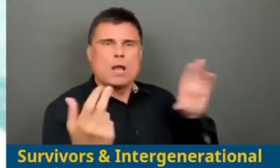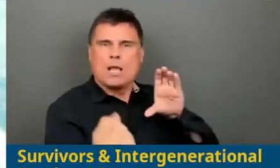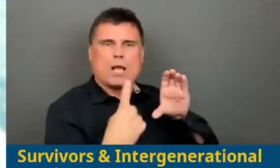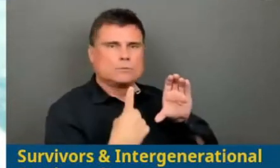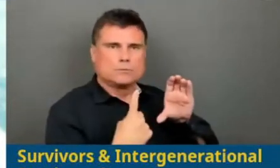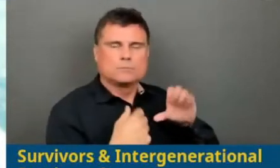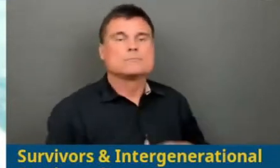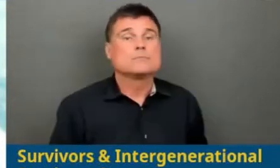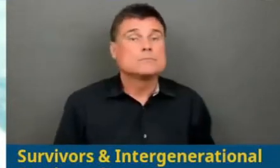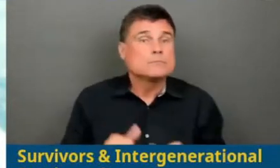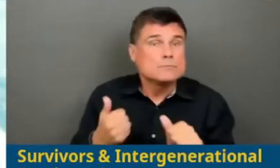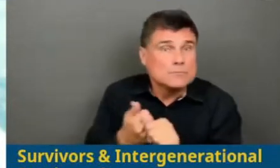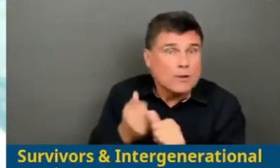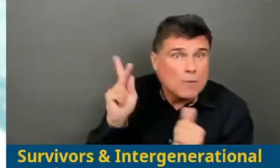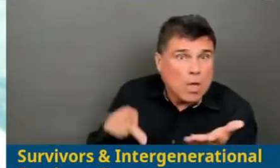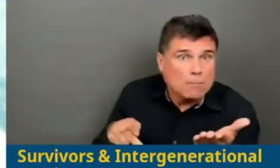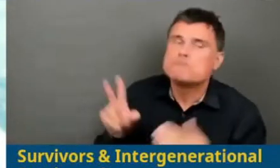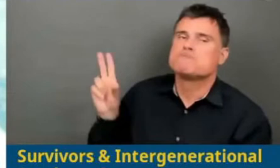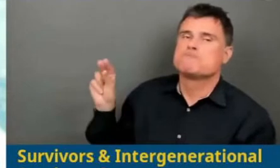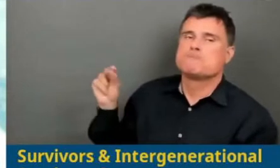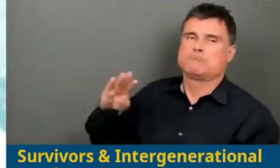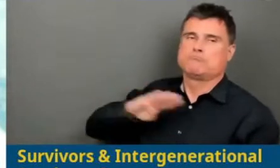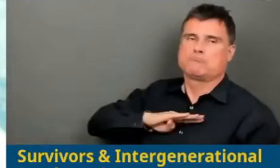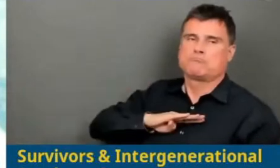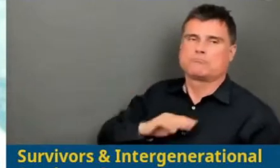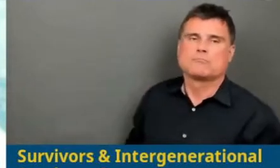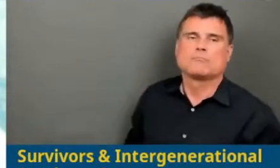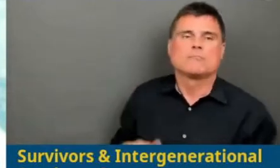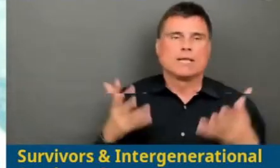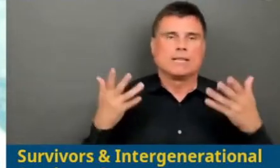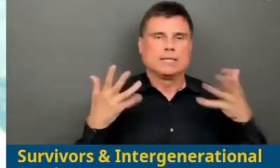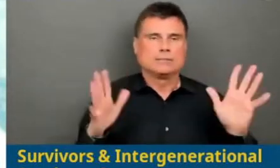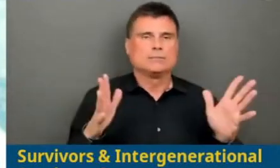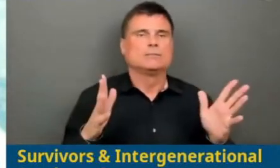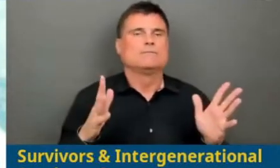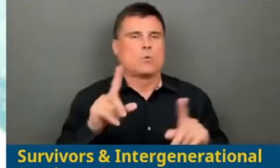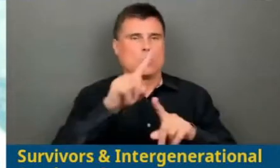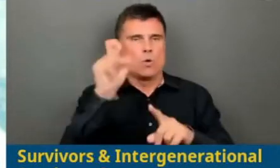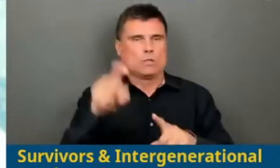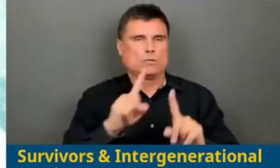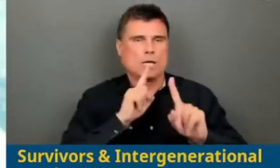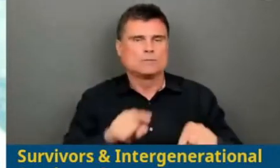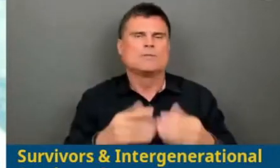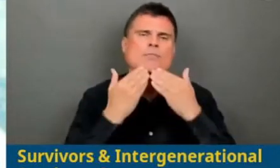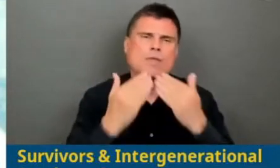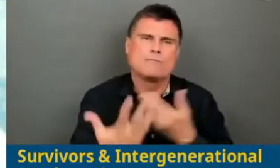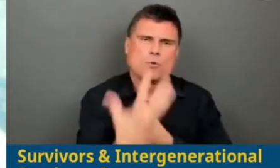That's all the questions we have for today. Thank you for everyone for joining us.